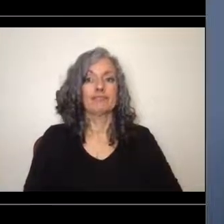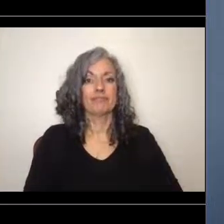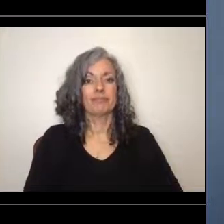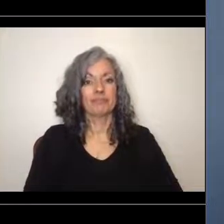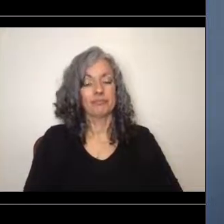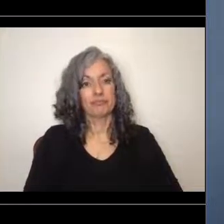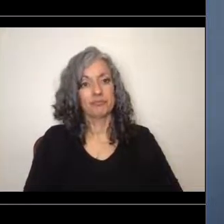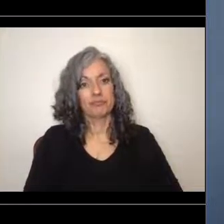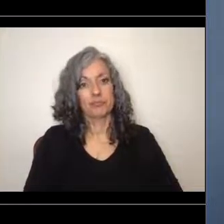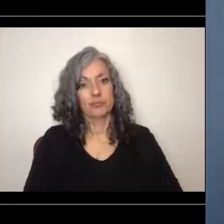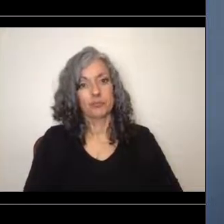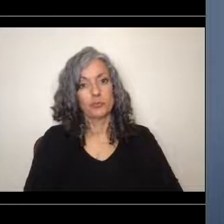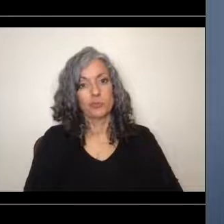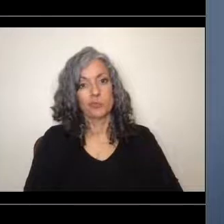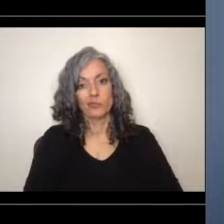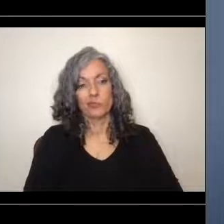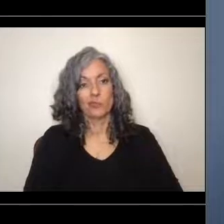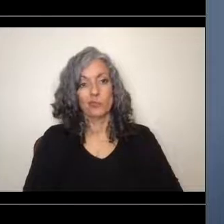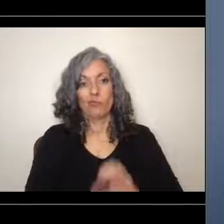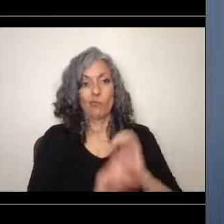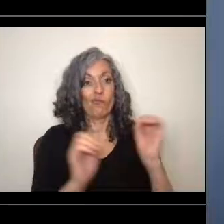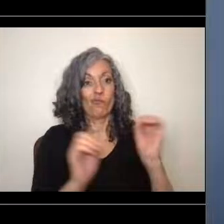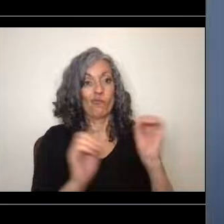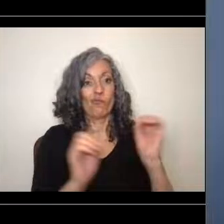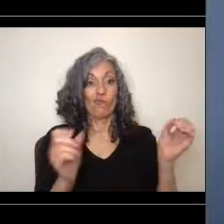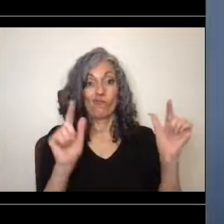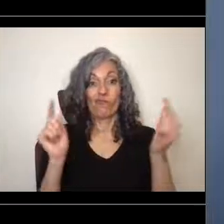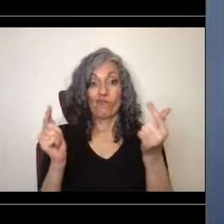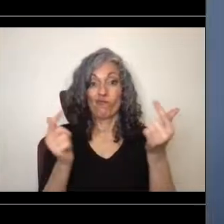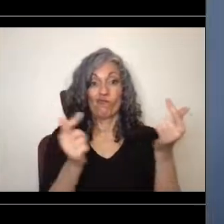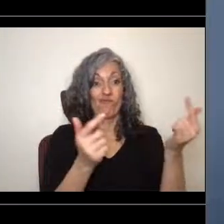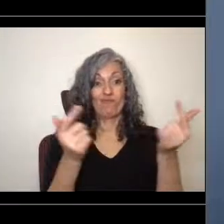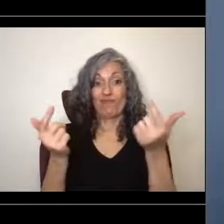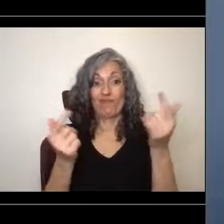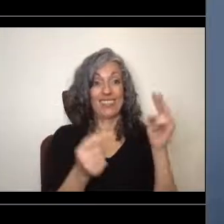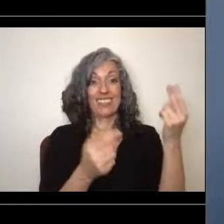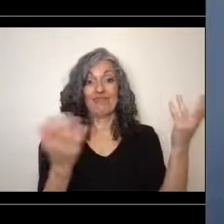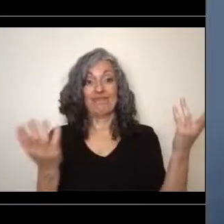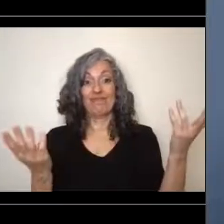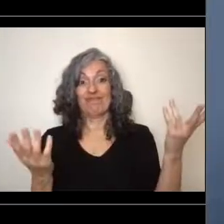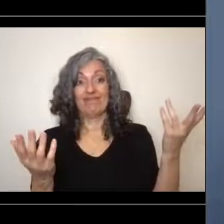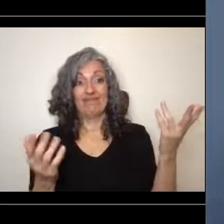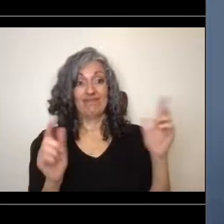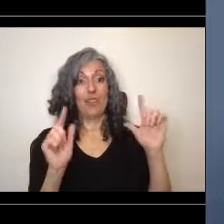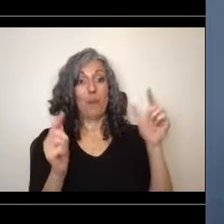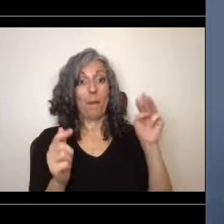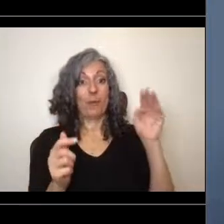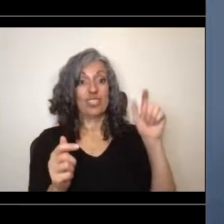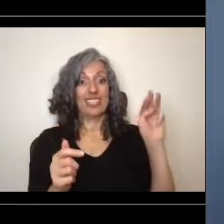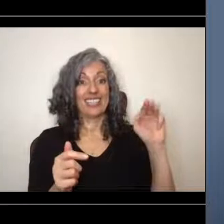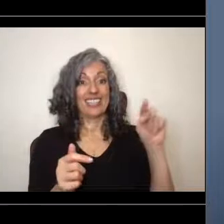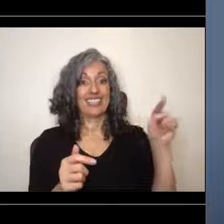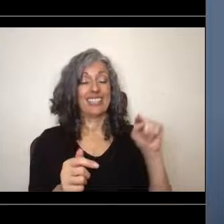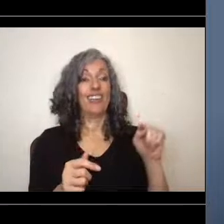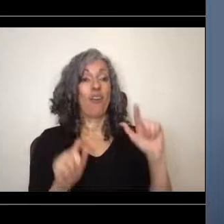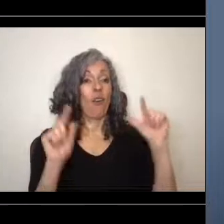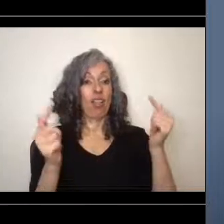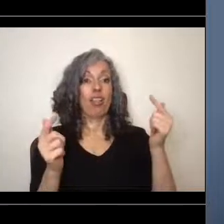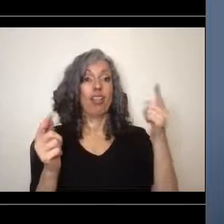today. Okay. Second? Second. Martinez Davis, all those in favor?